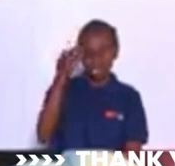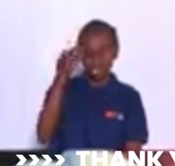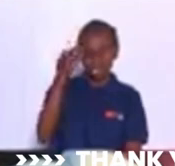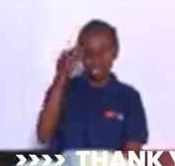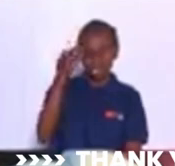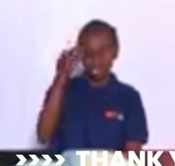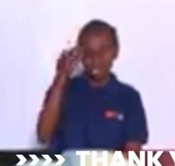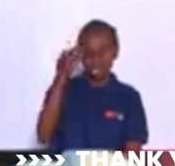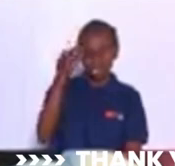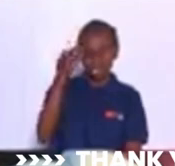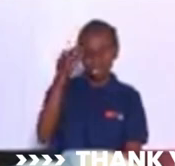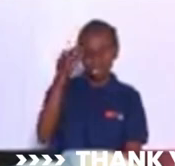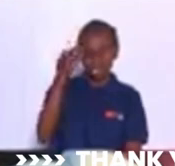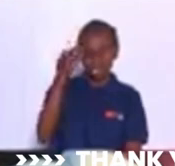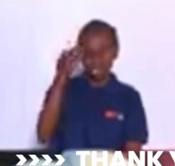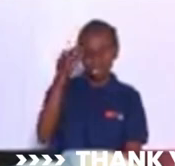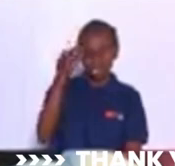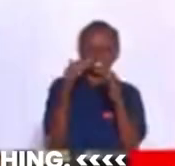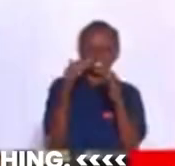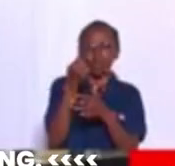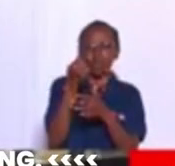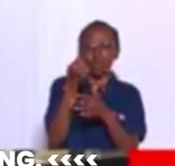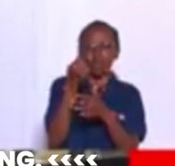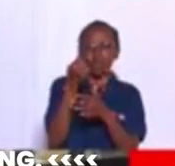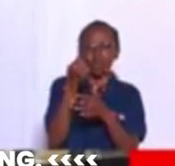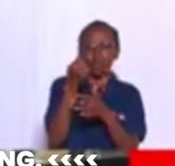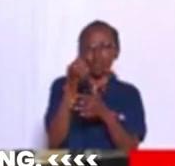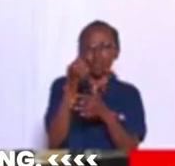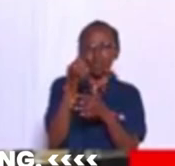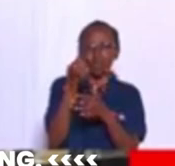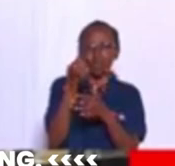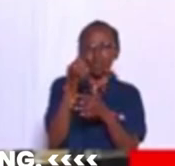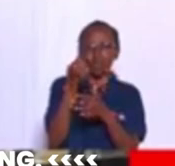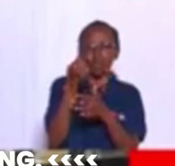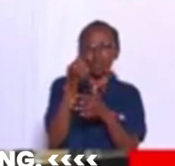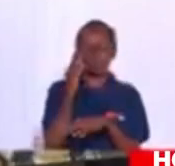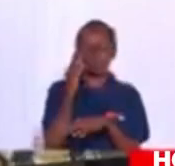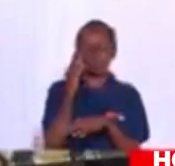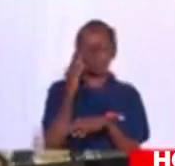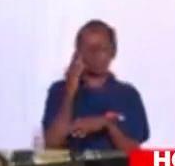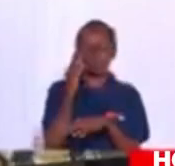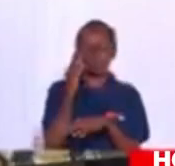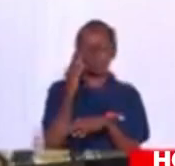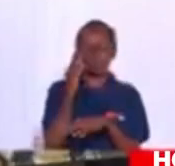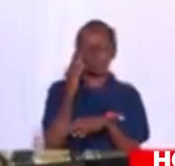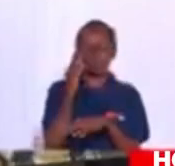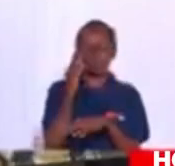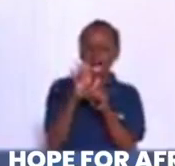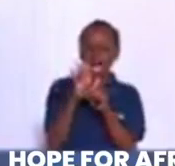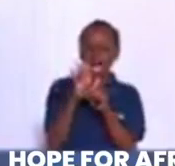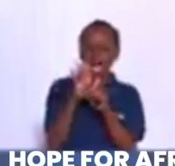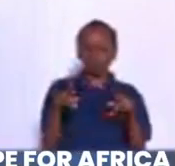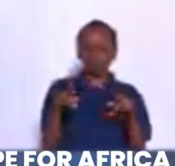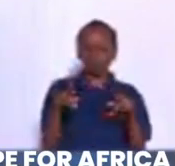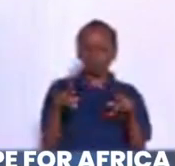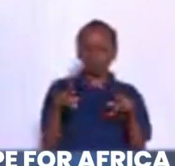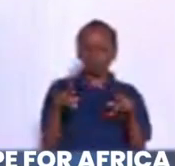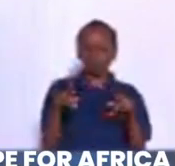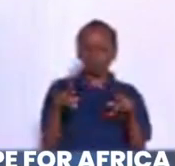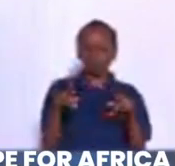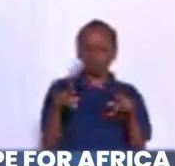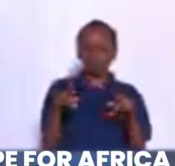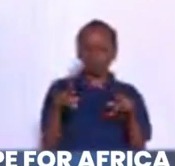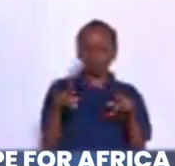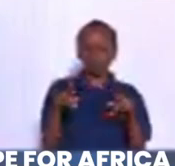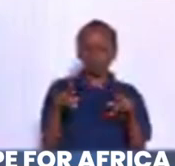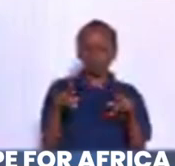This is one of the reasons why we experience a lot of a breakout of marriages nowadays, because people do